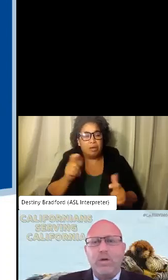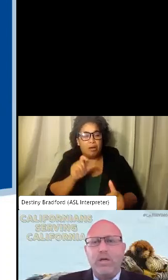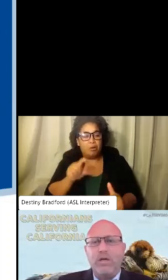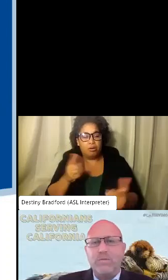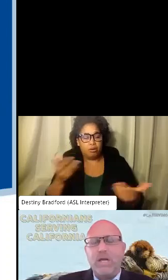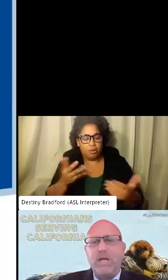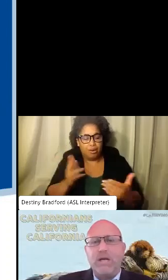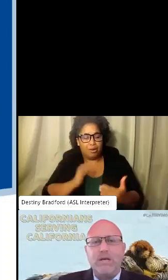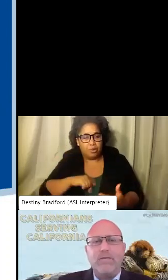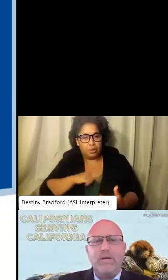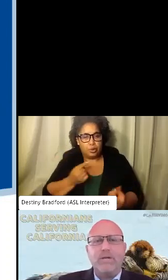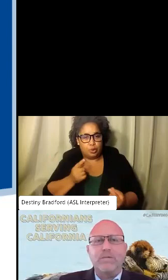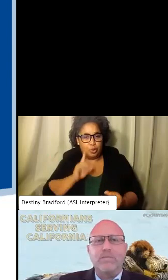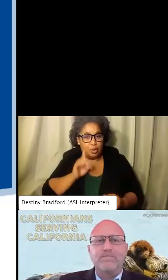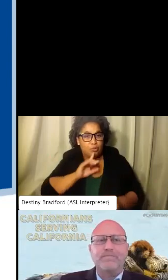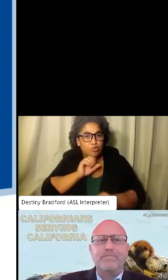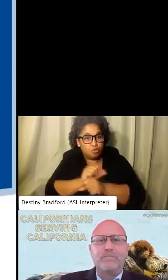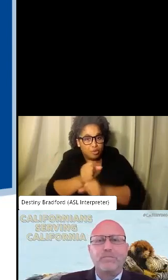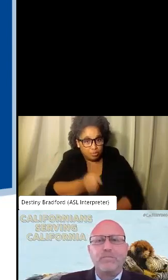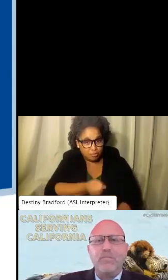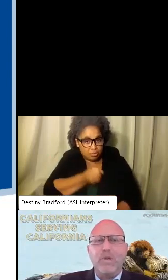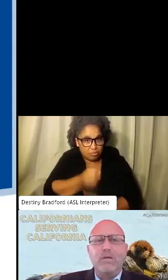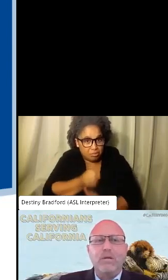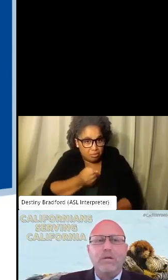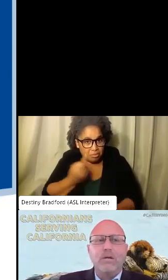are doing is making a difference.